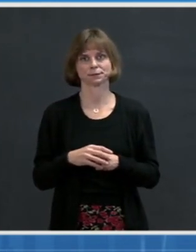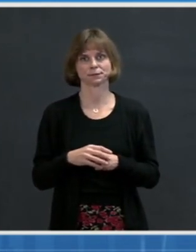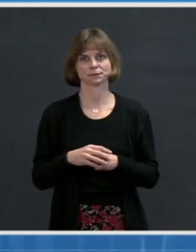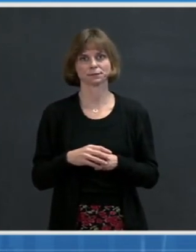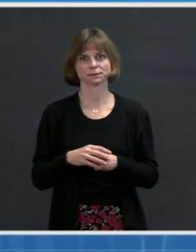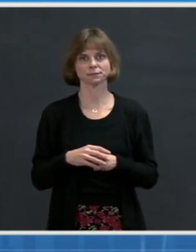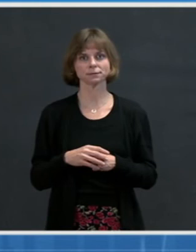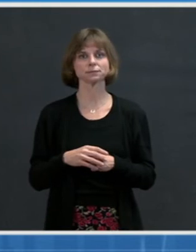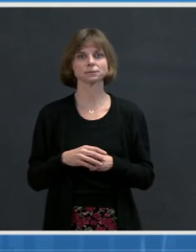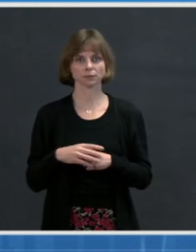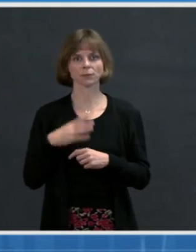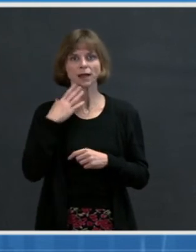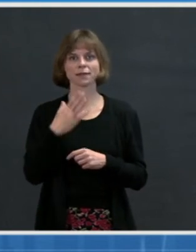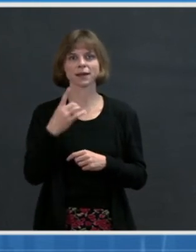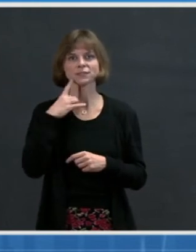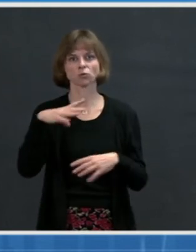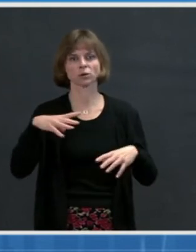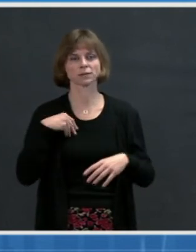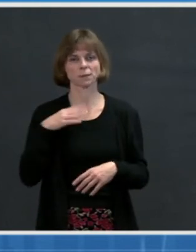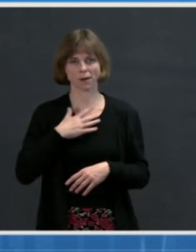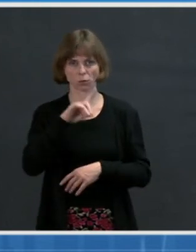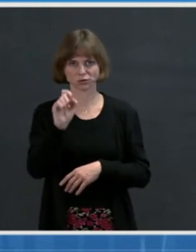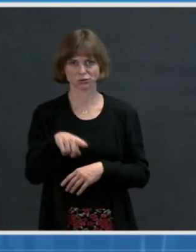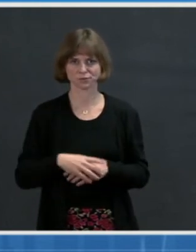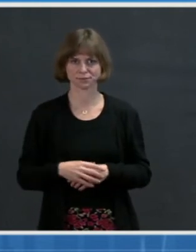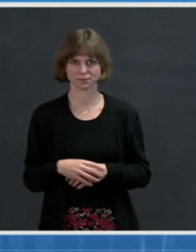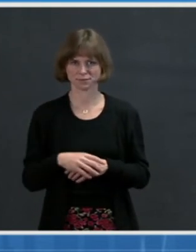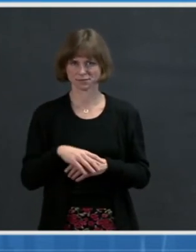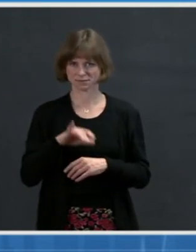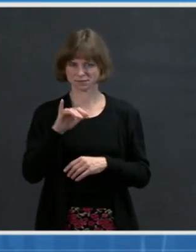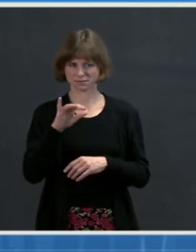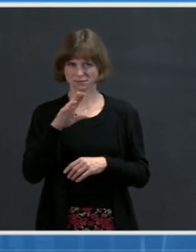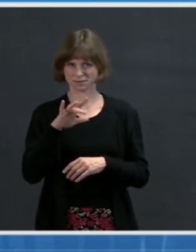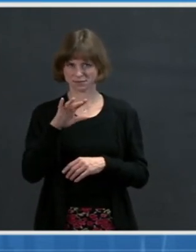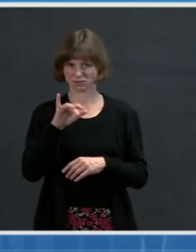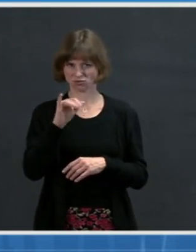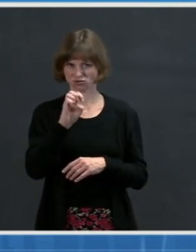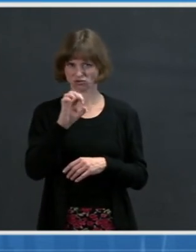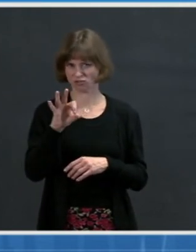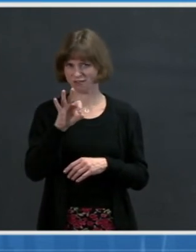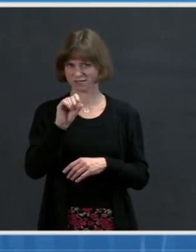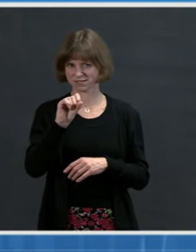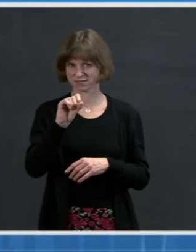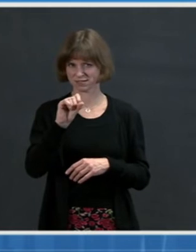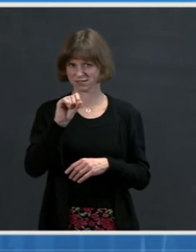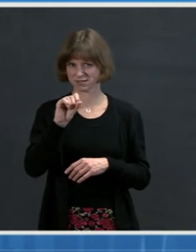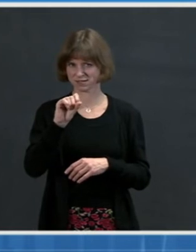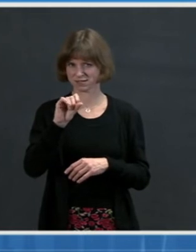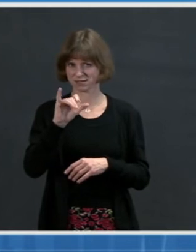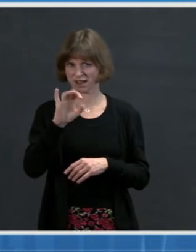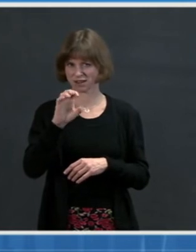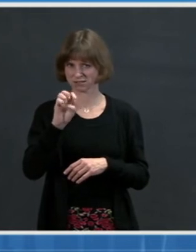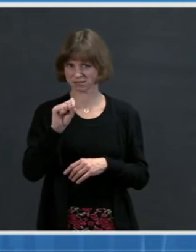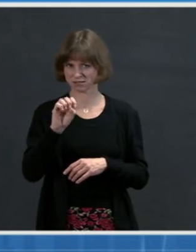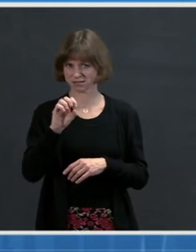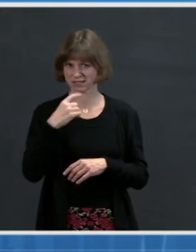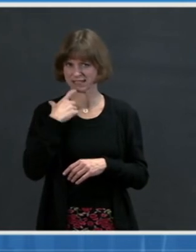Hi, thank you for taking my question. And Jeff Zients mentioned that you're caught up